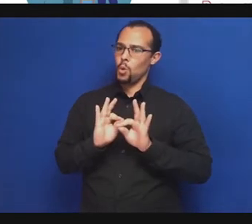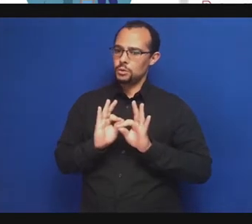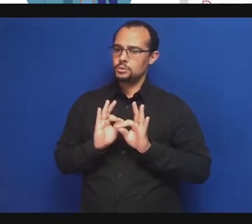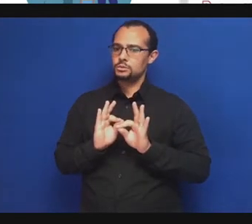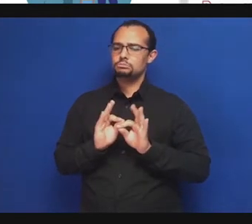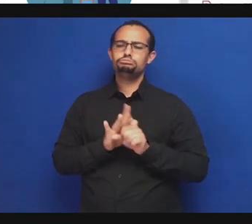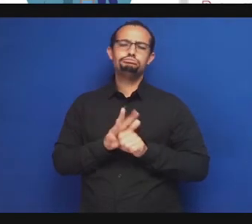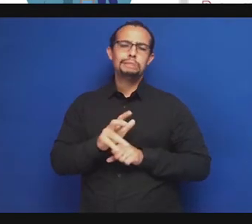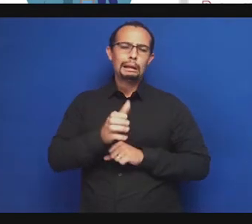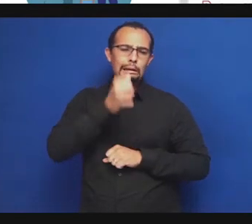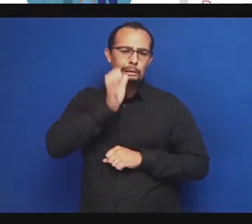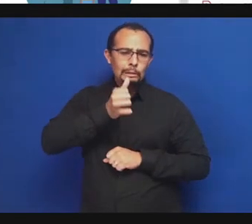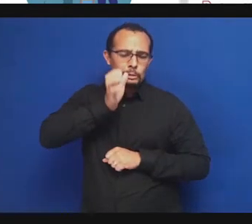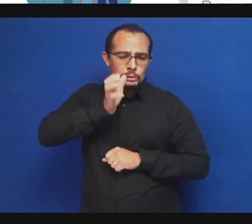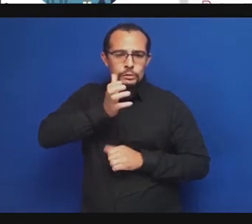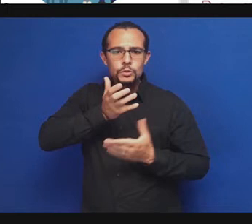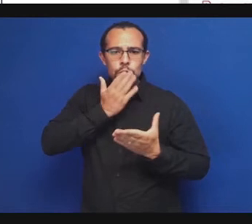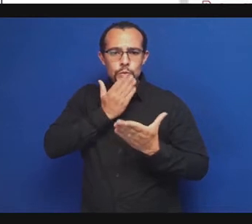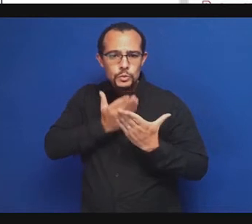of the family members who are not ill.